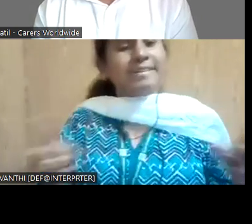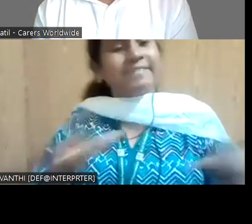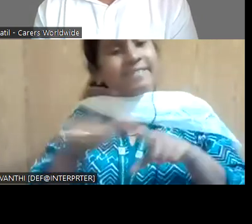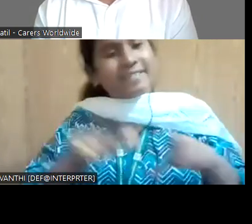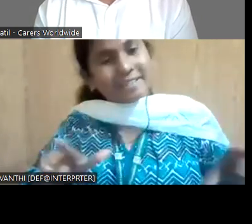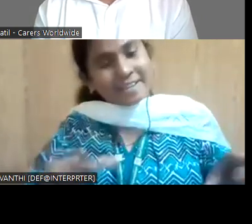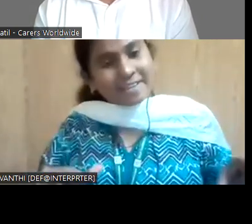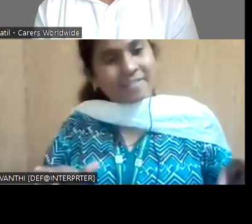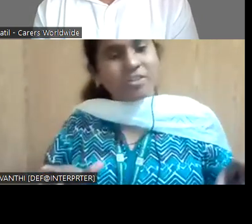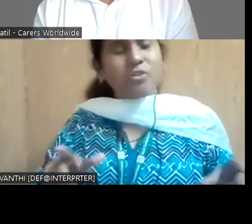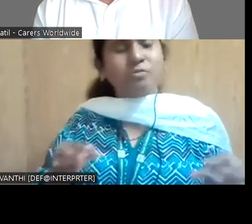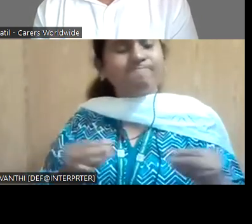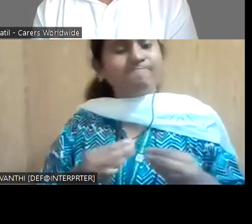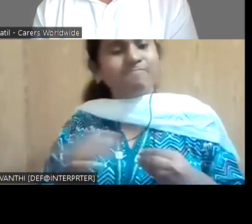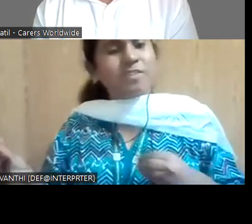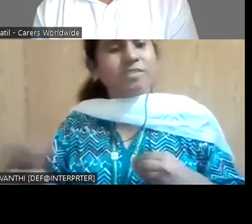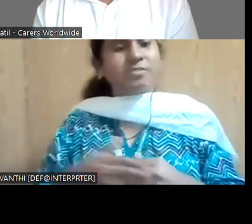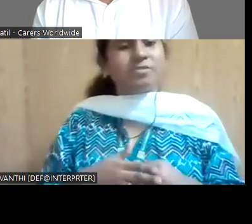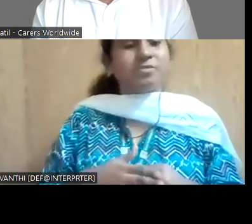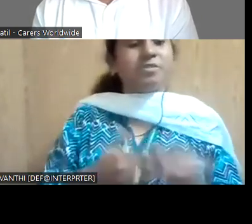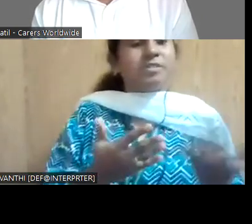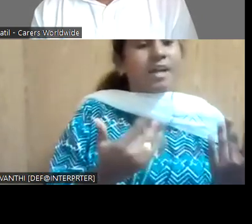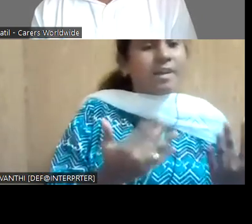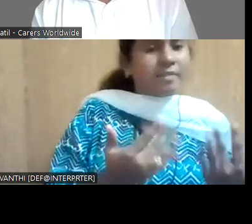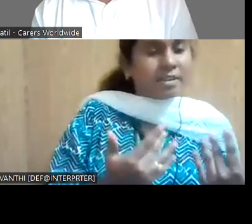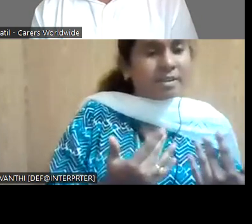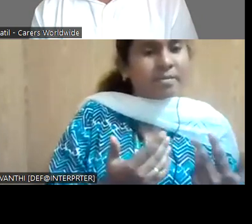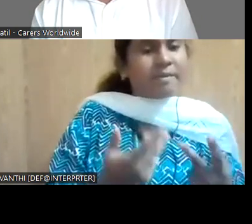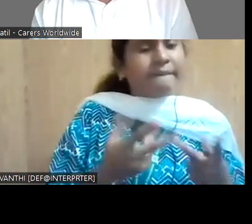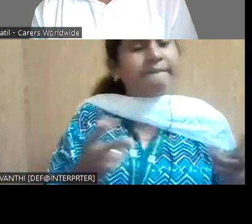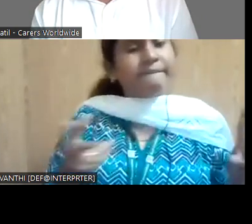very soon, and that will be made available to various